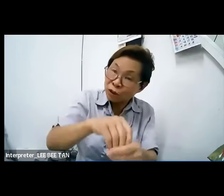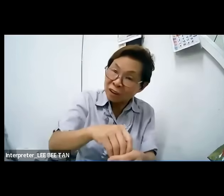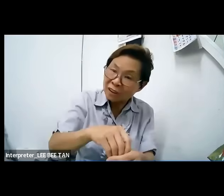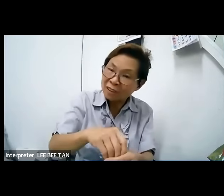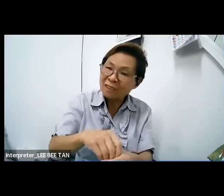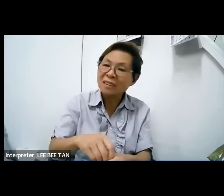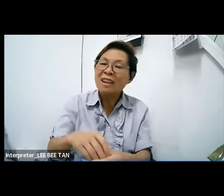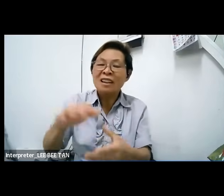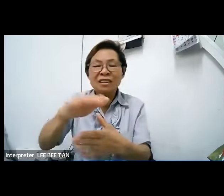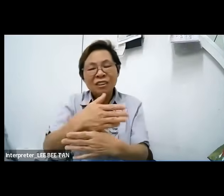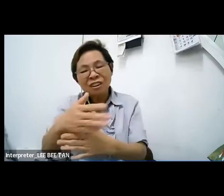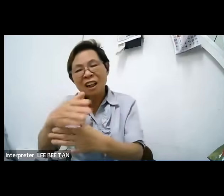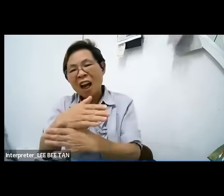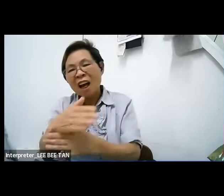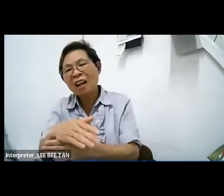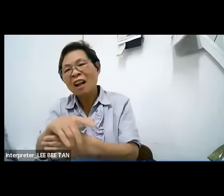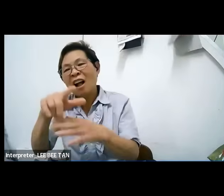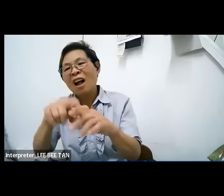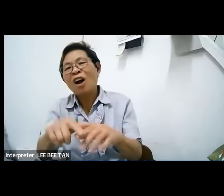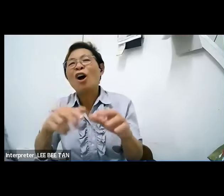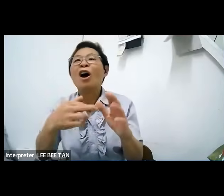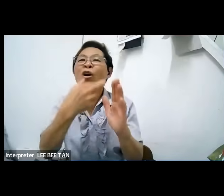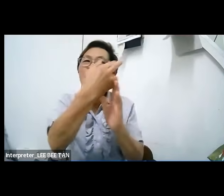share with them some role models,